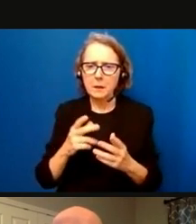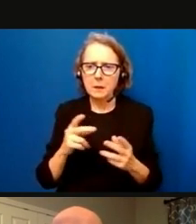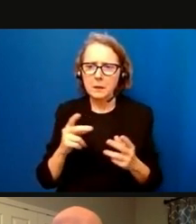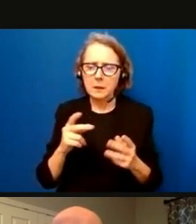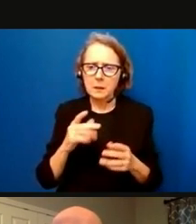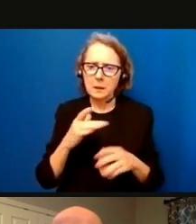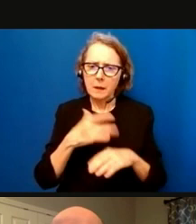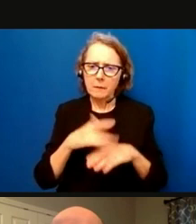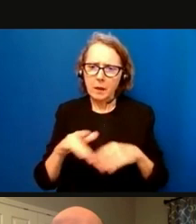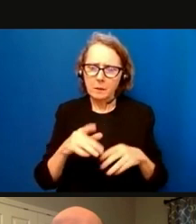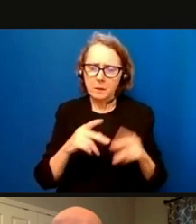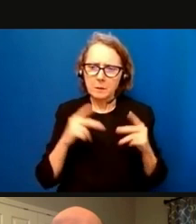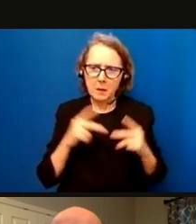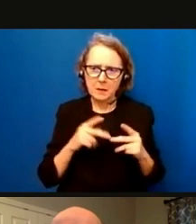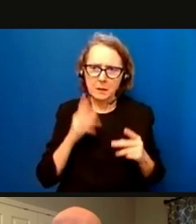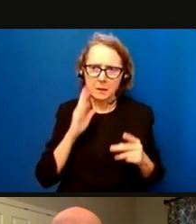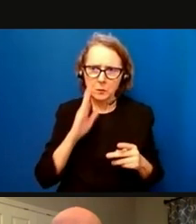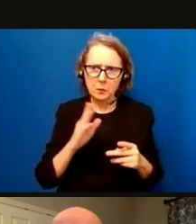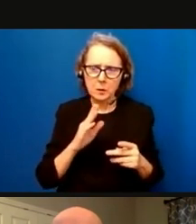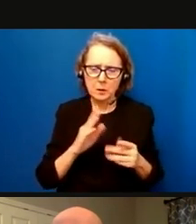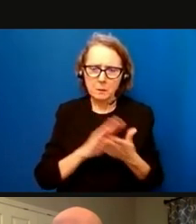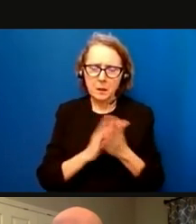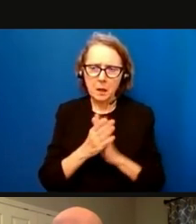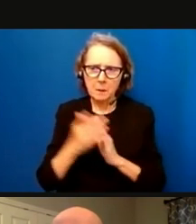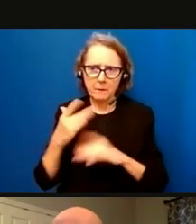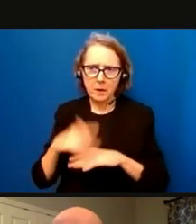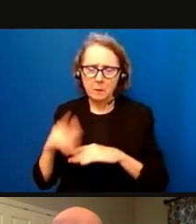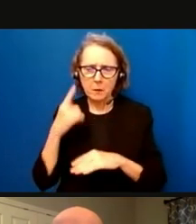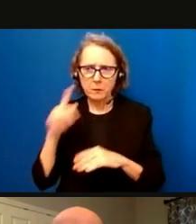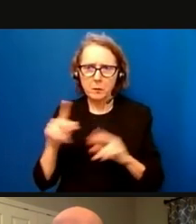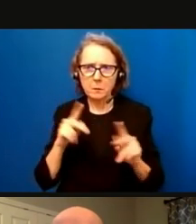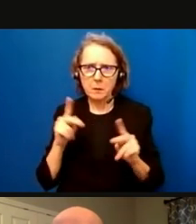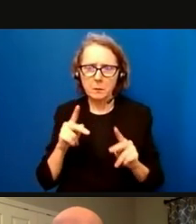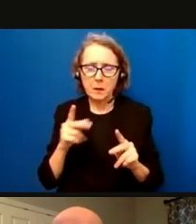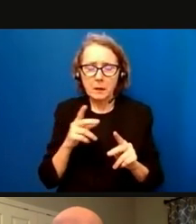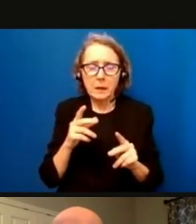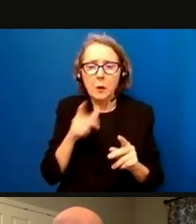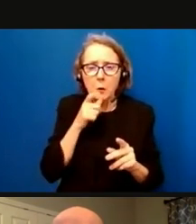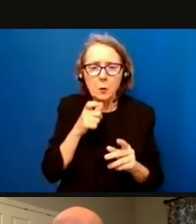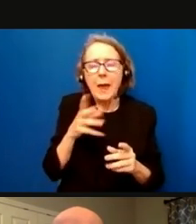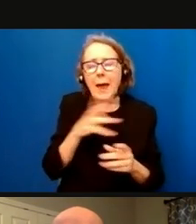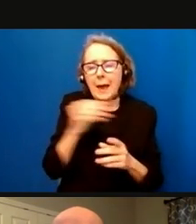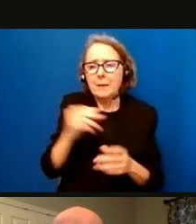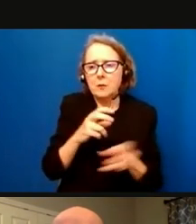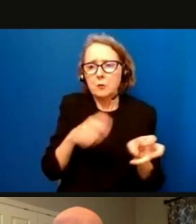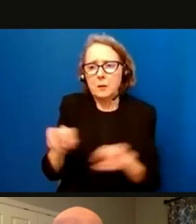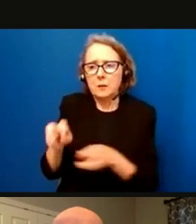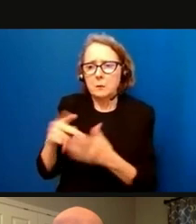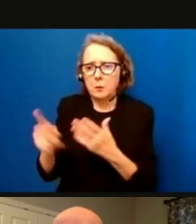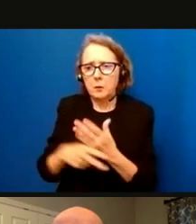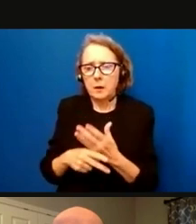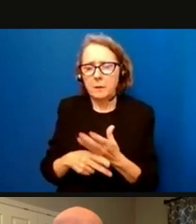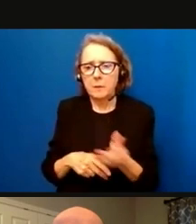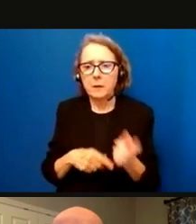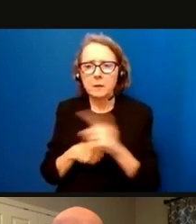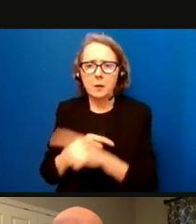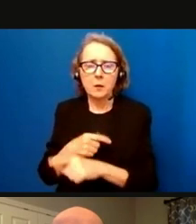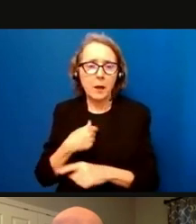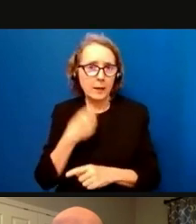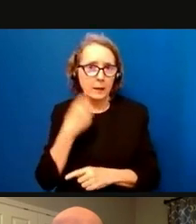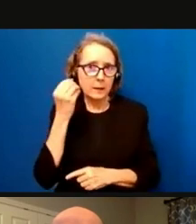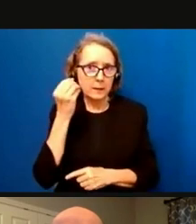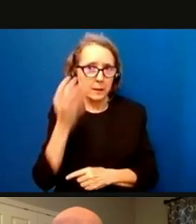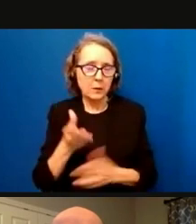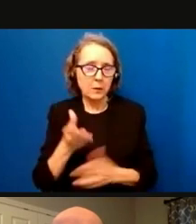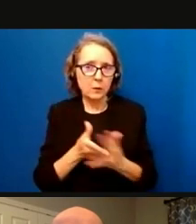believe will be available at that time for people in the transitional program? So I can tell you through Church at the